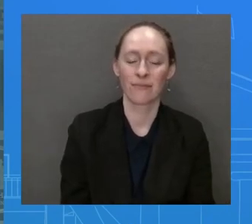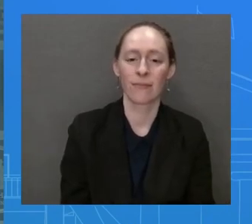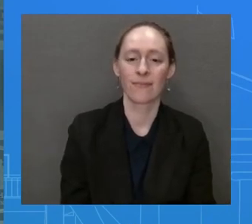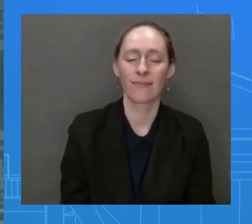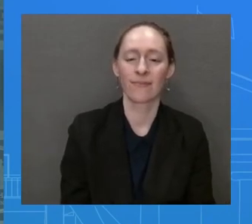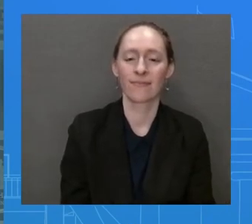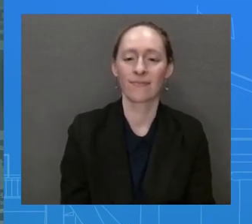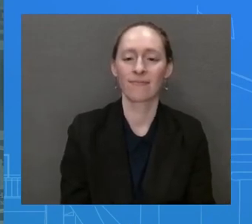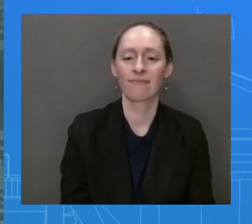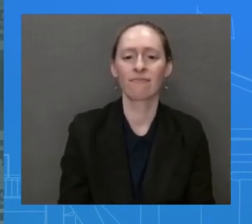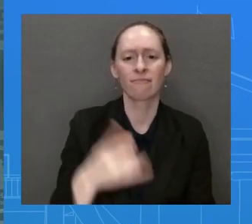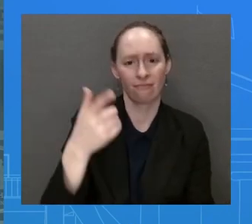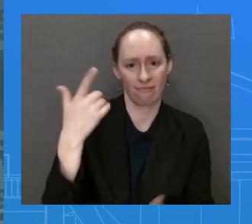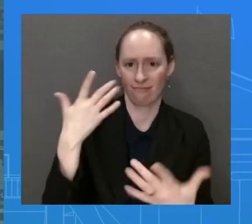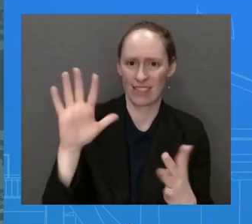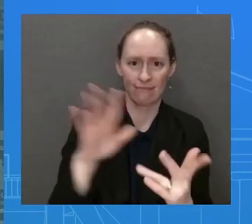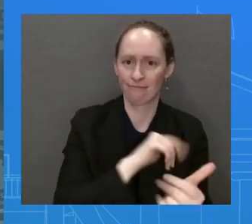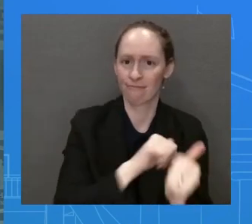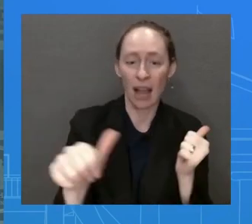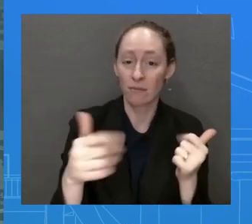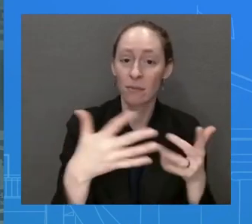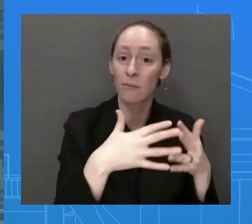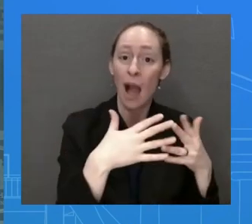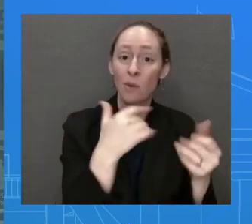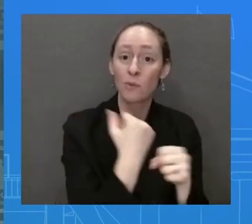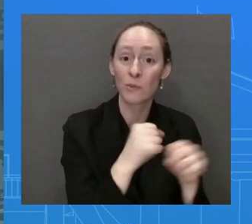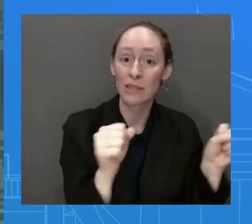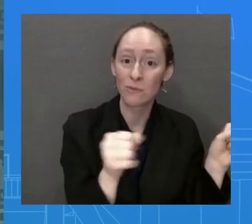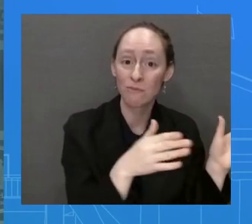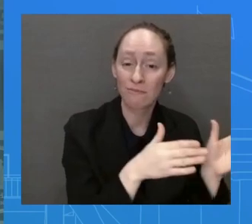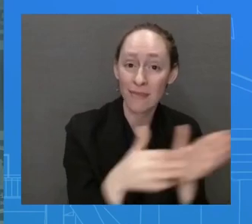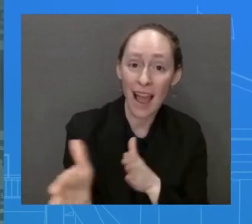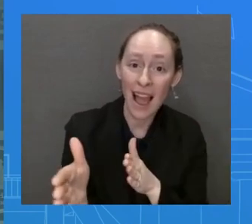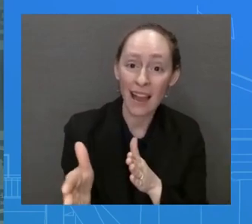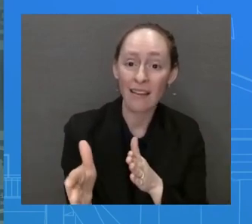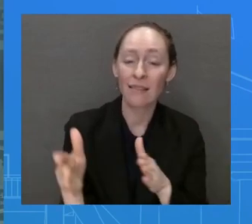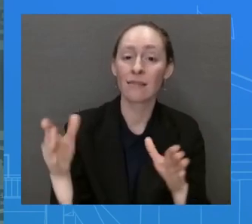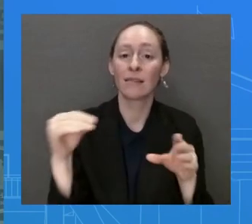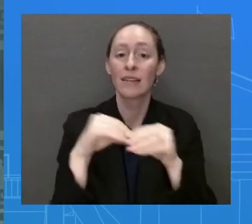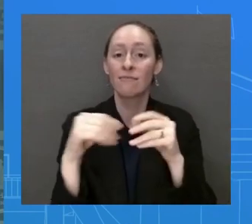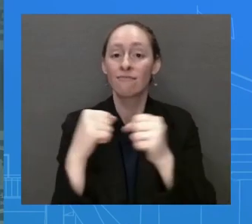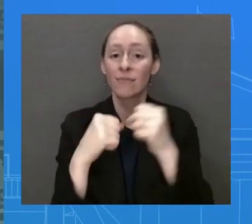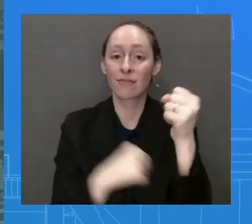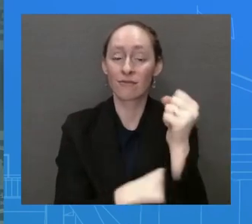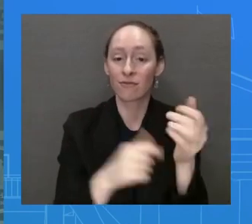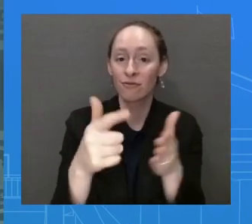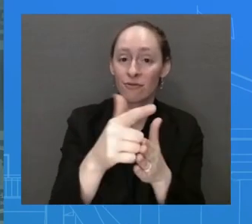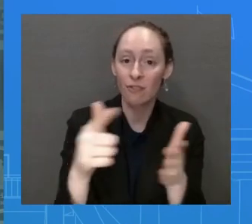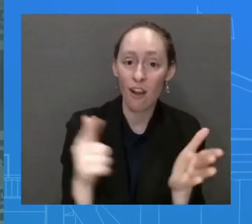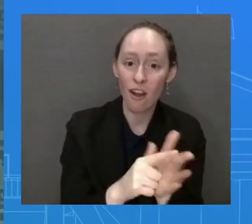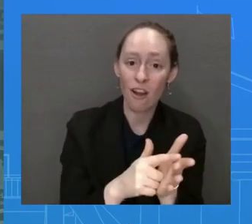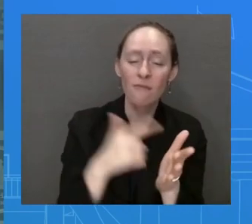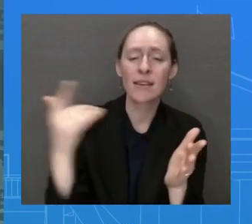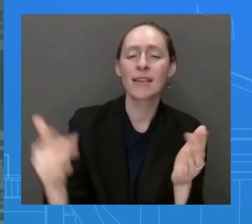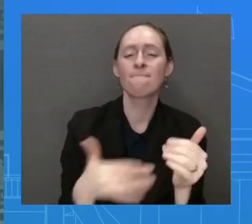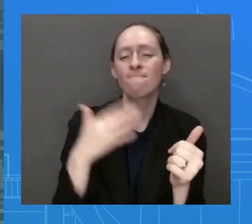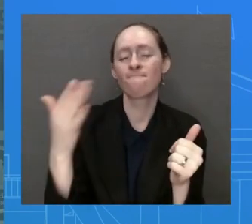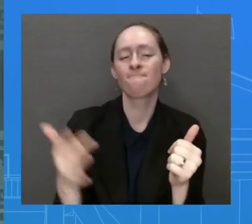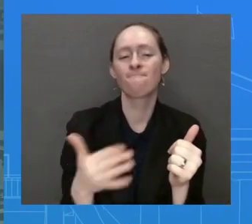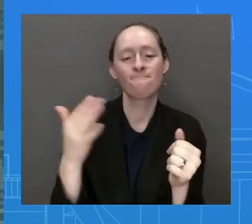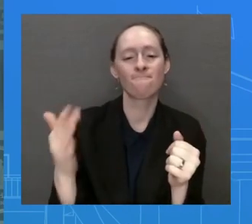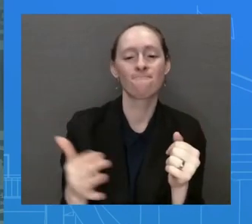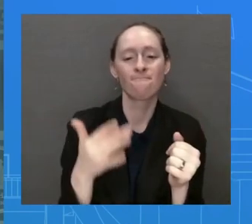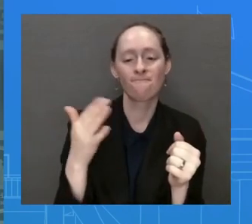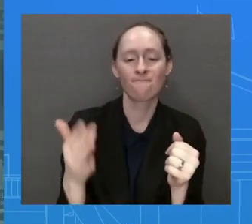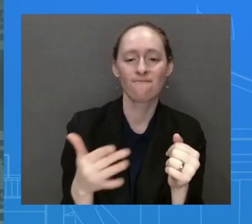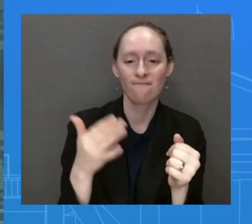other historic pieces of legislation, the bipartisan infrastructure legislation. I talked multiple times at the top about the